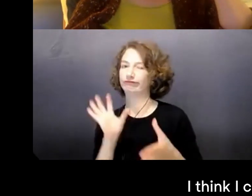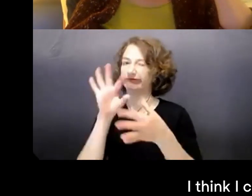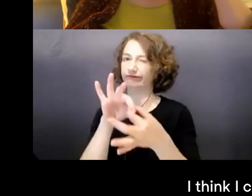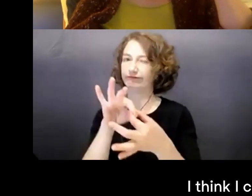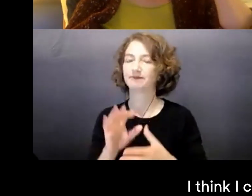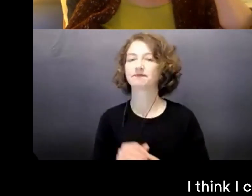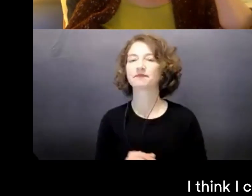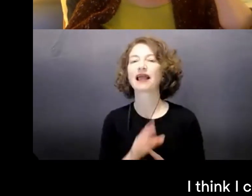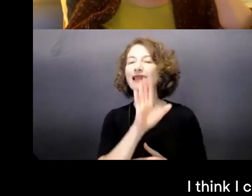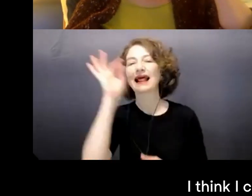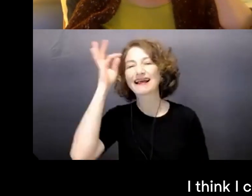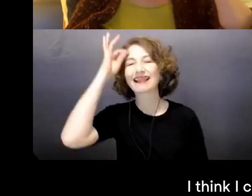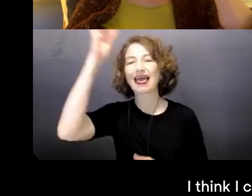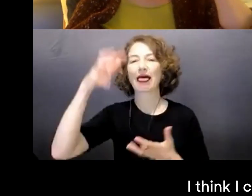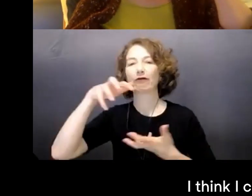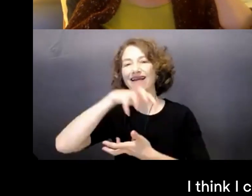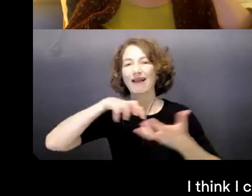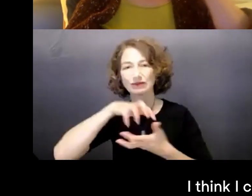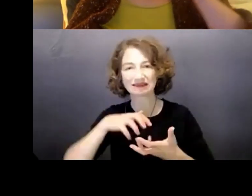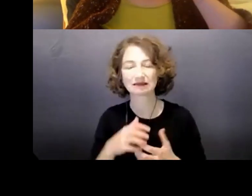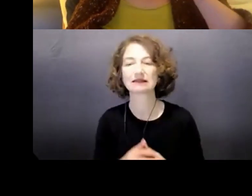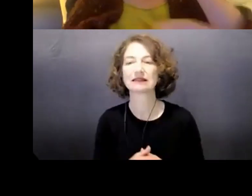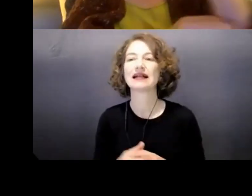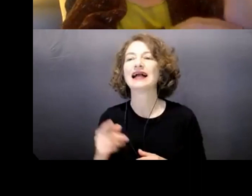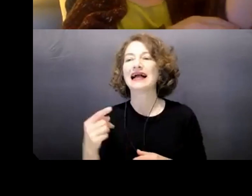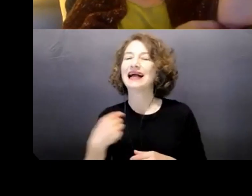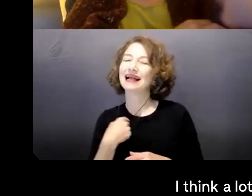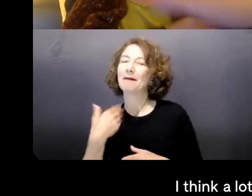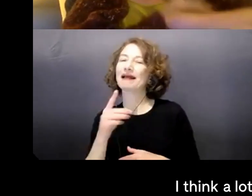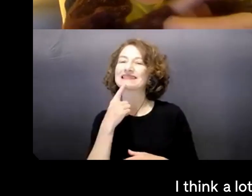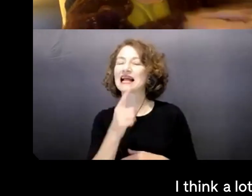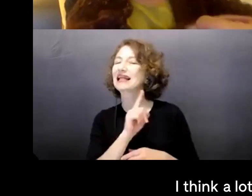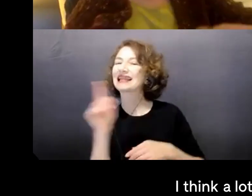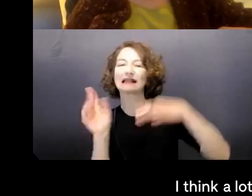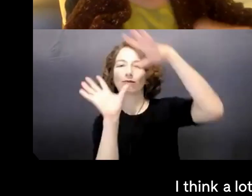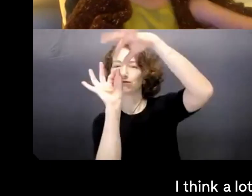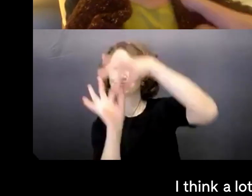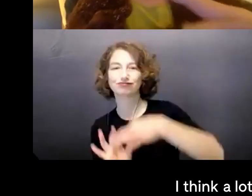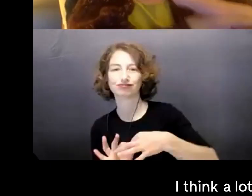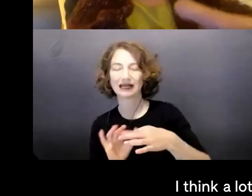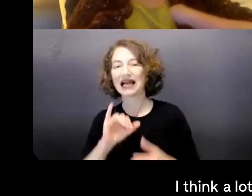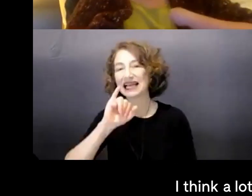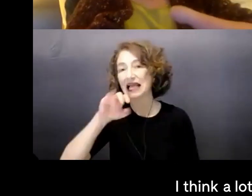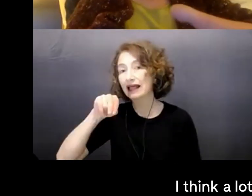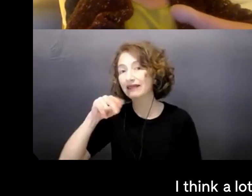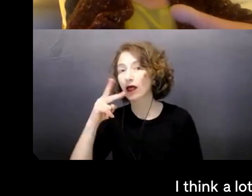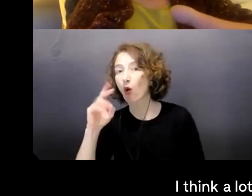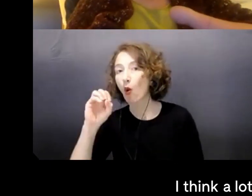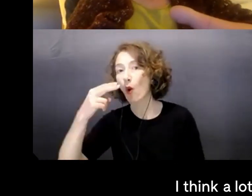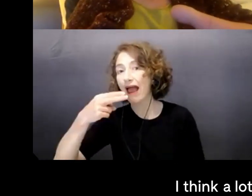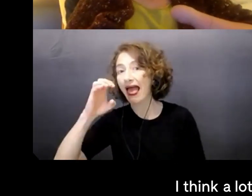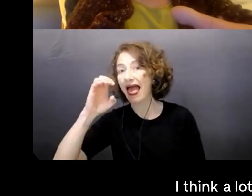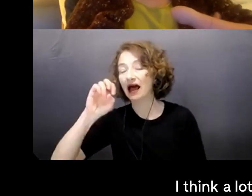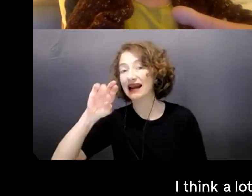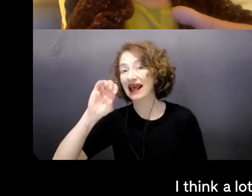think I characterize it as perhaps incoherence. I think a lot about my own scholarship